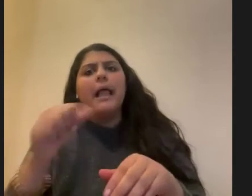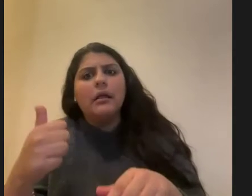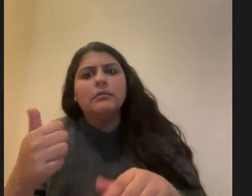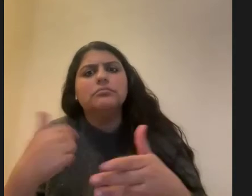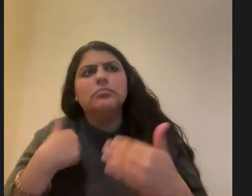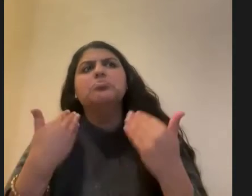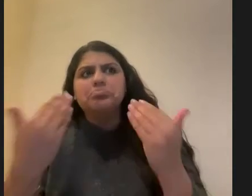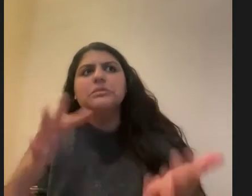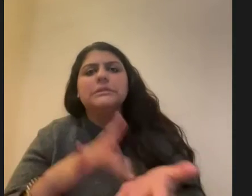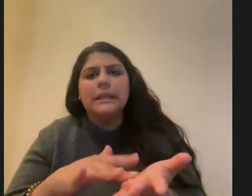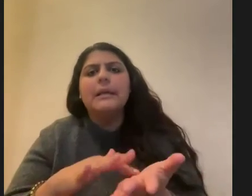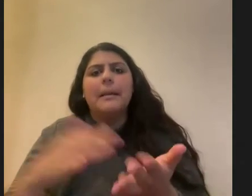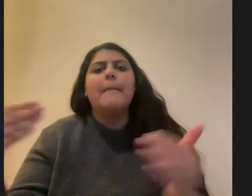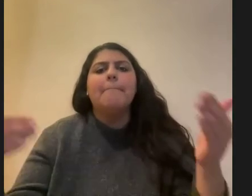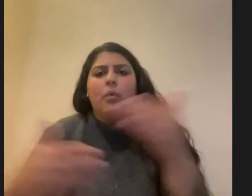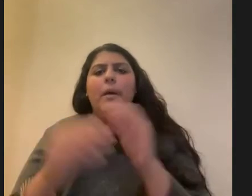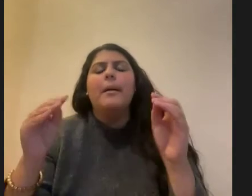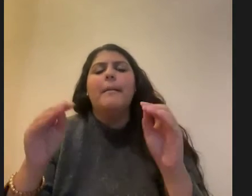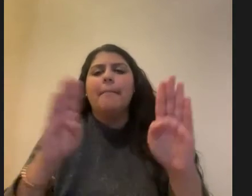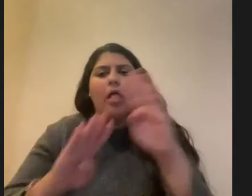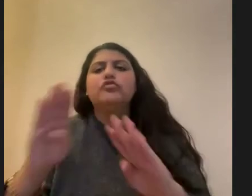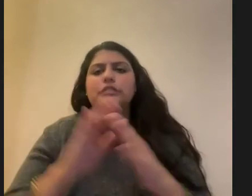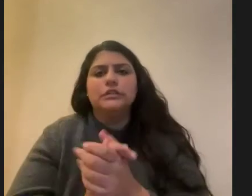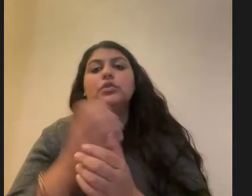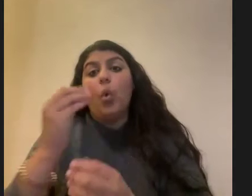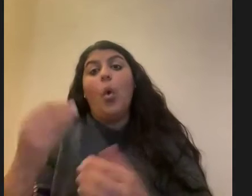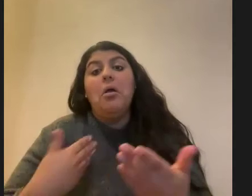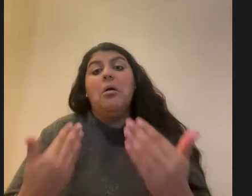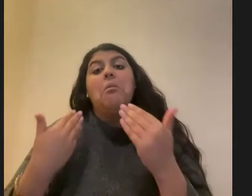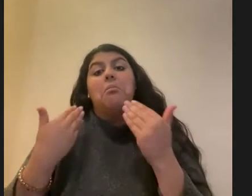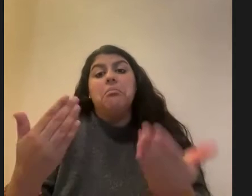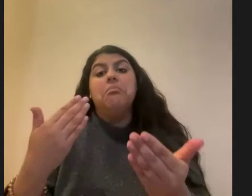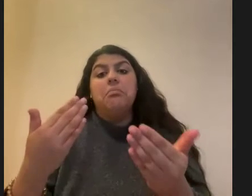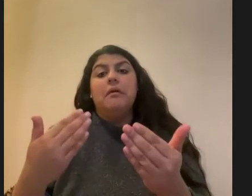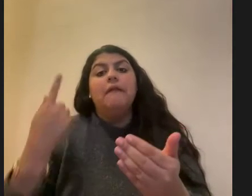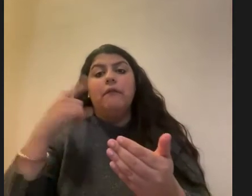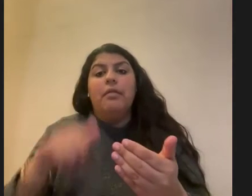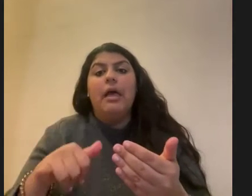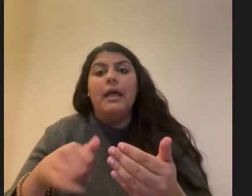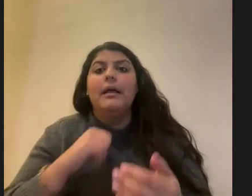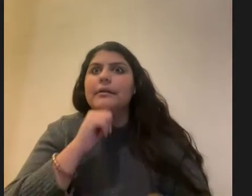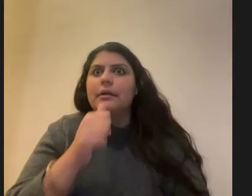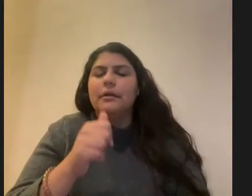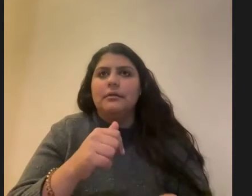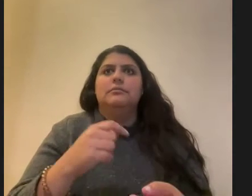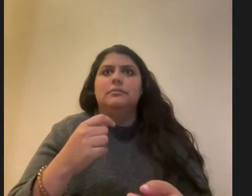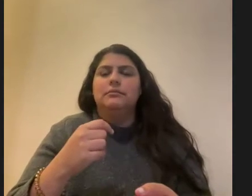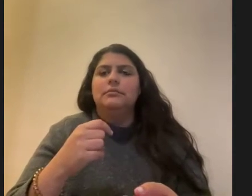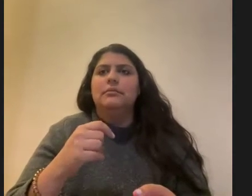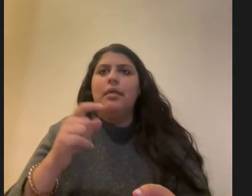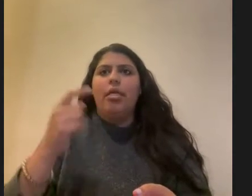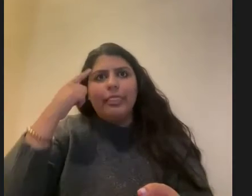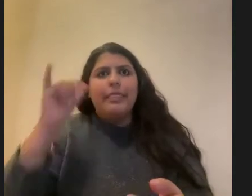biology a chance. And then I went for it and I didn't even think I would be doing molecular biology stuff until I thought I was going to make